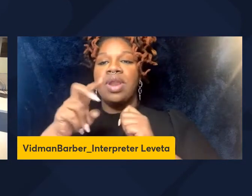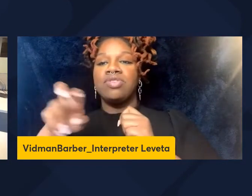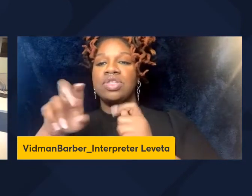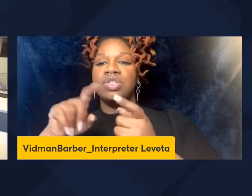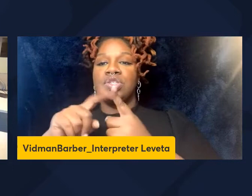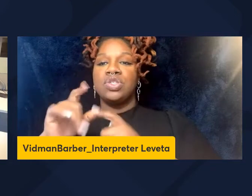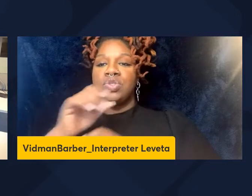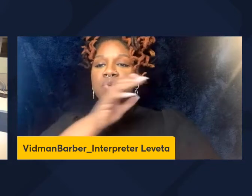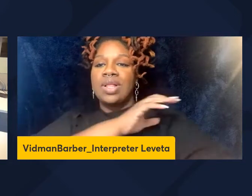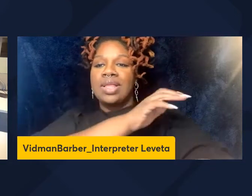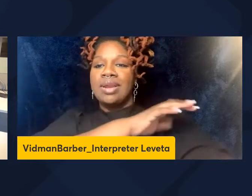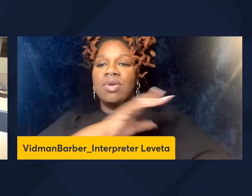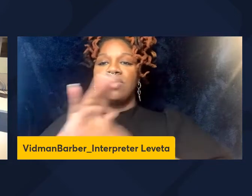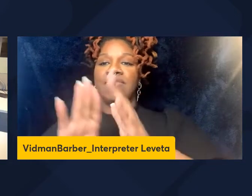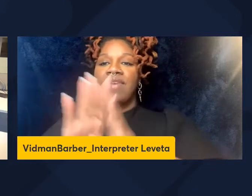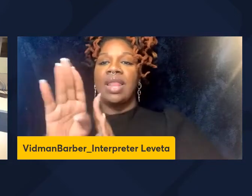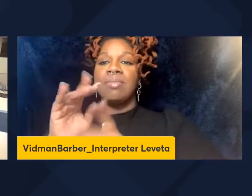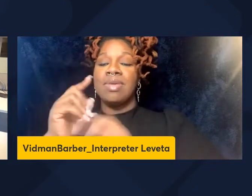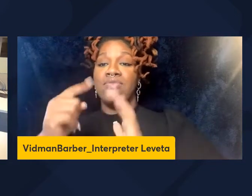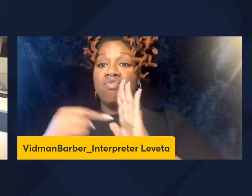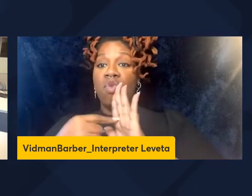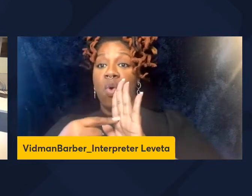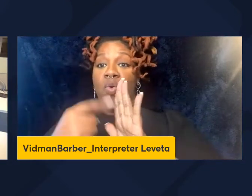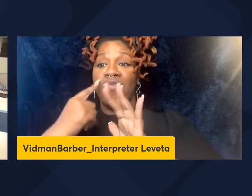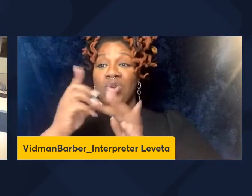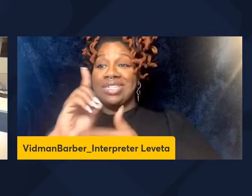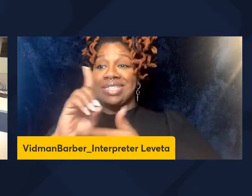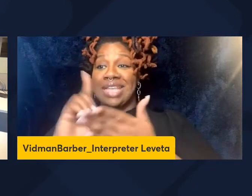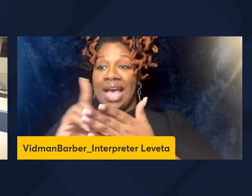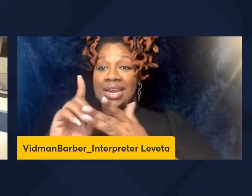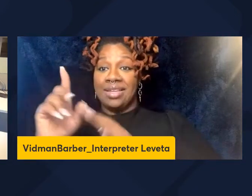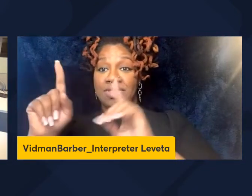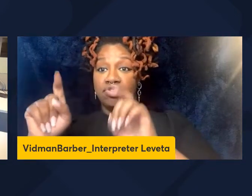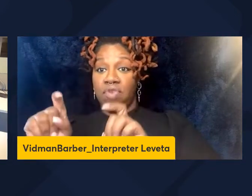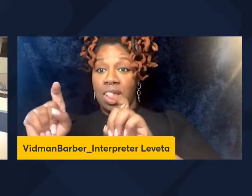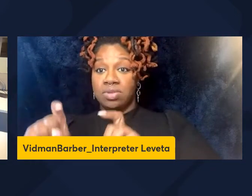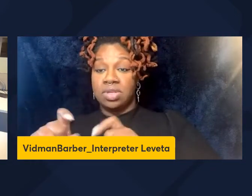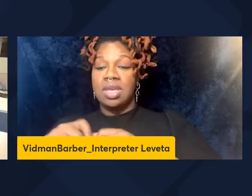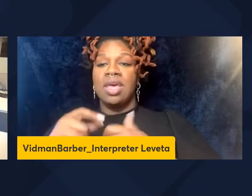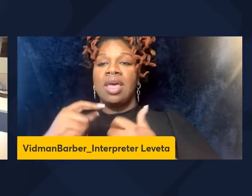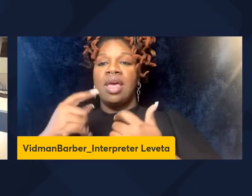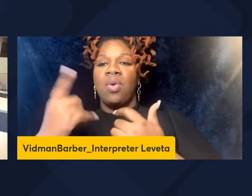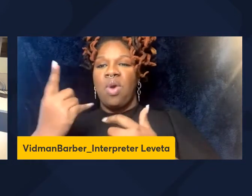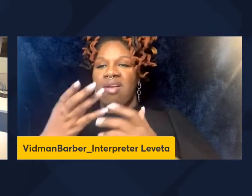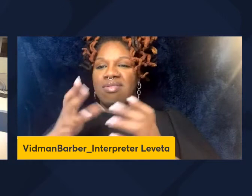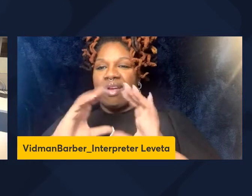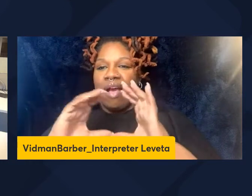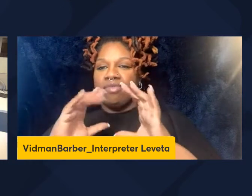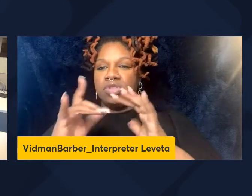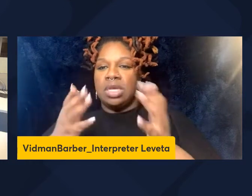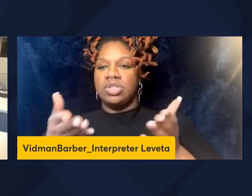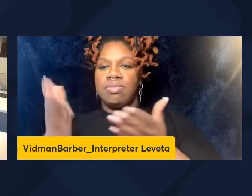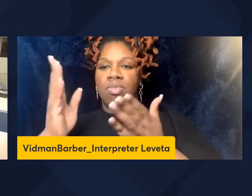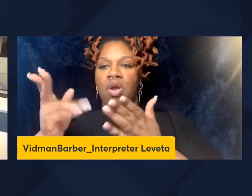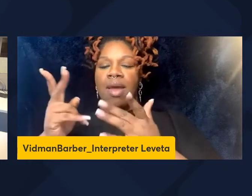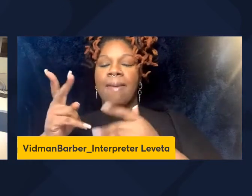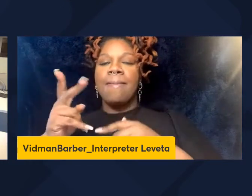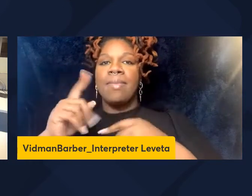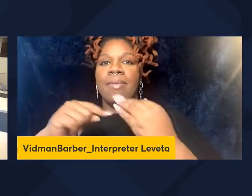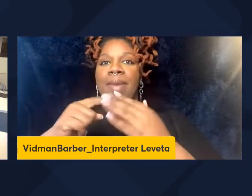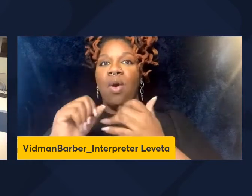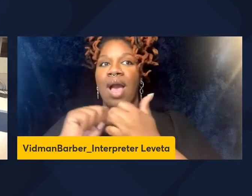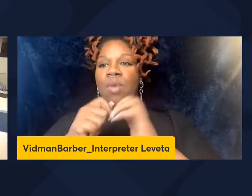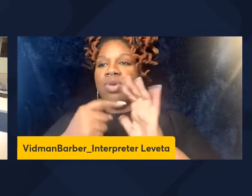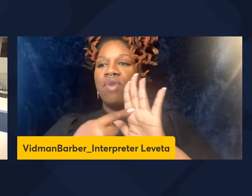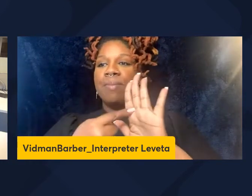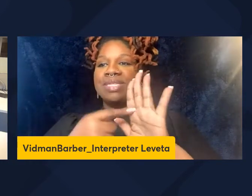designing the trials was, the conversation came up about the representativeness of trials, but